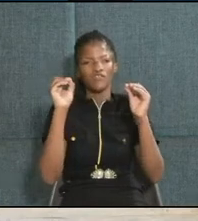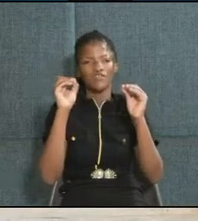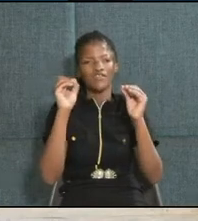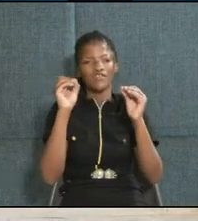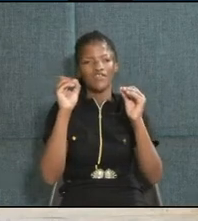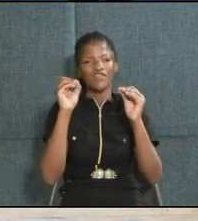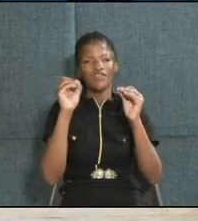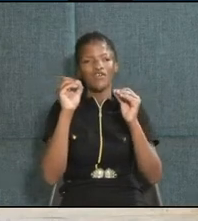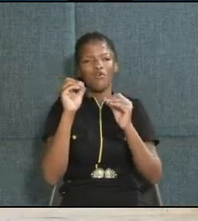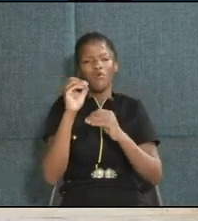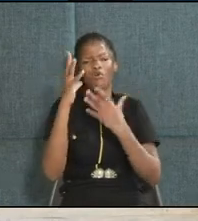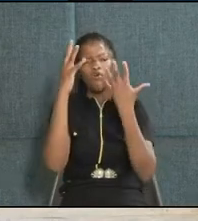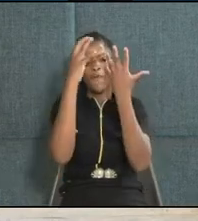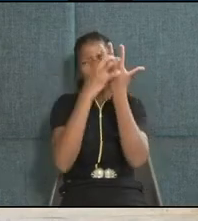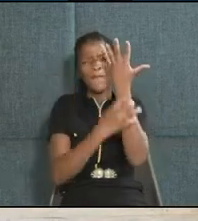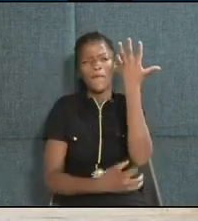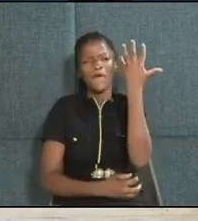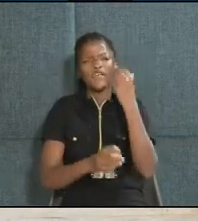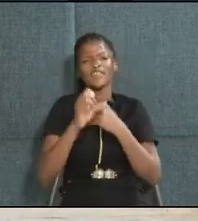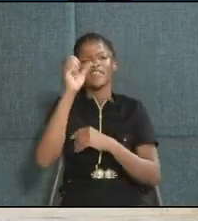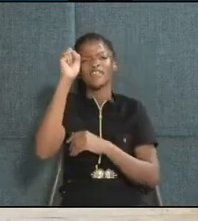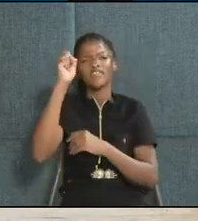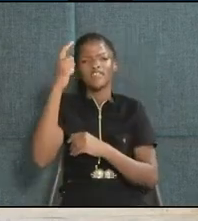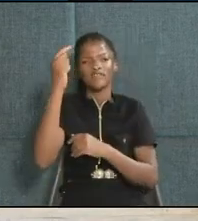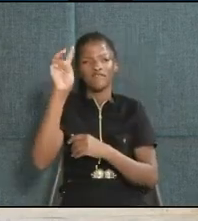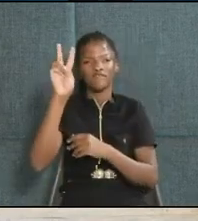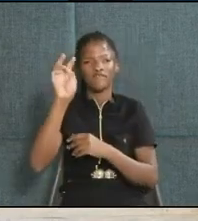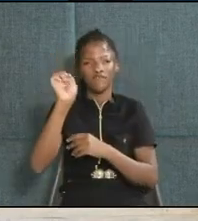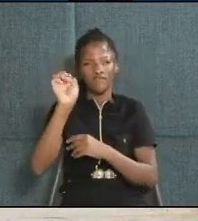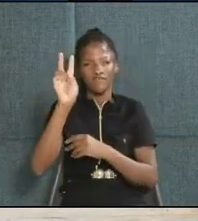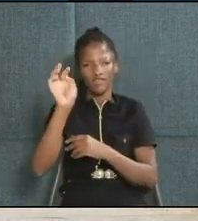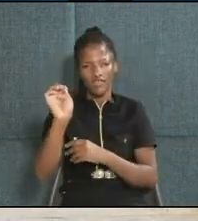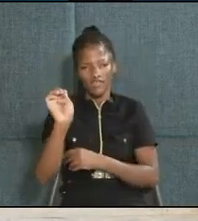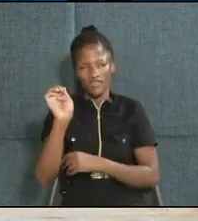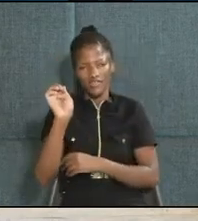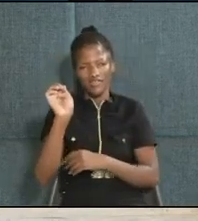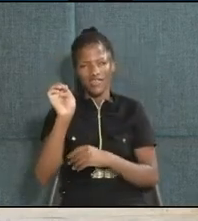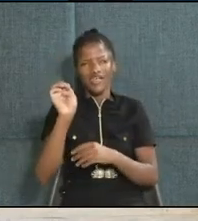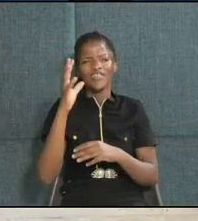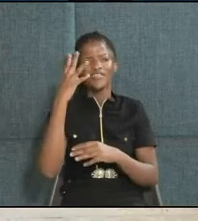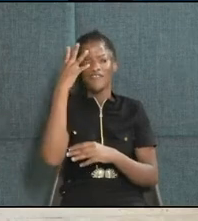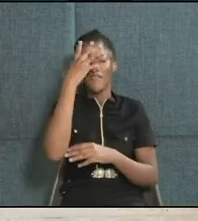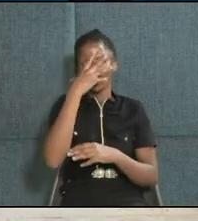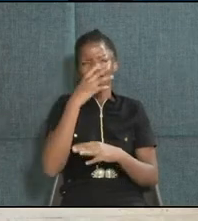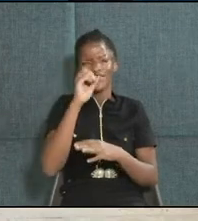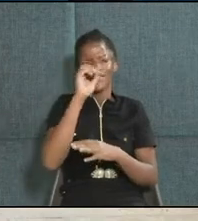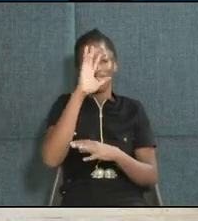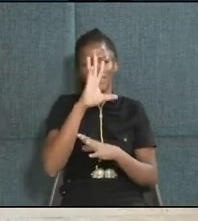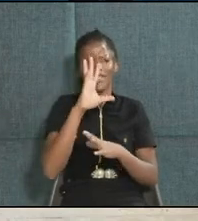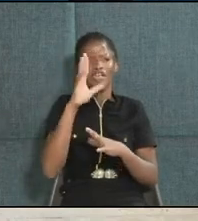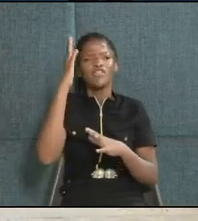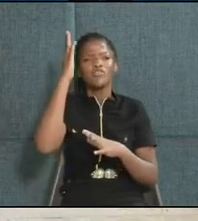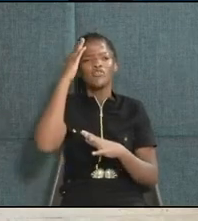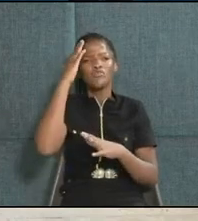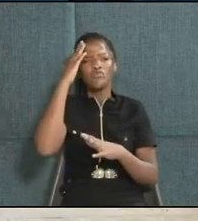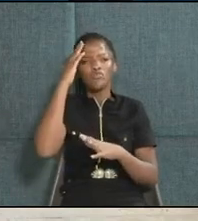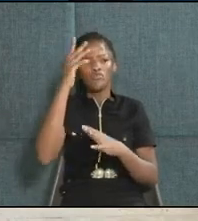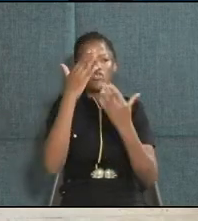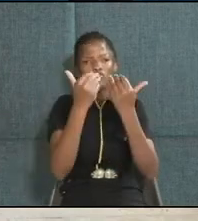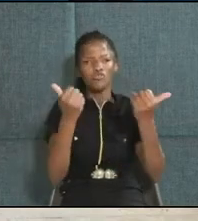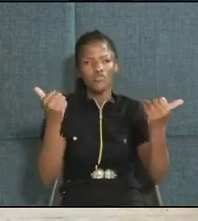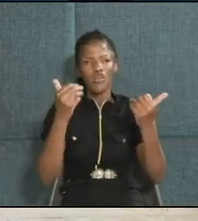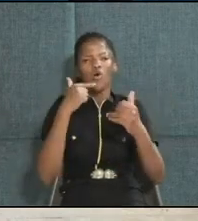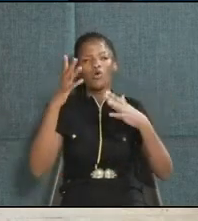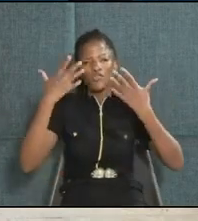Oh, poor Stephen. As he stood there, his face was shining with holy light. Children, did you know that the people who were